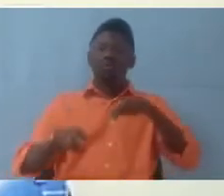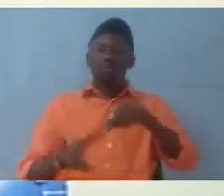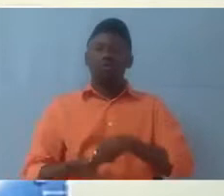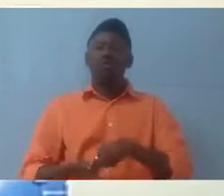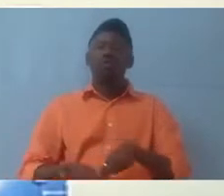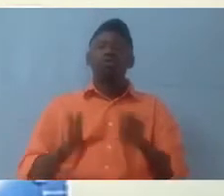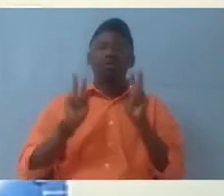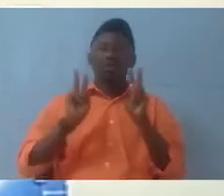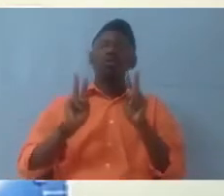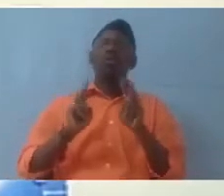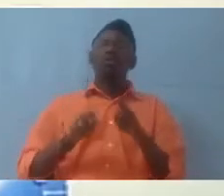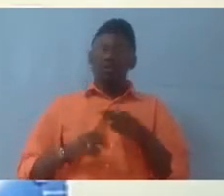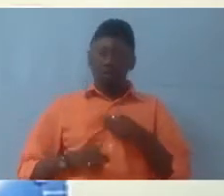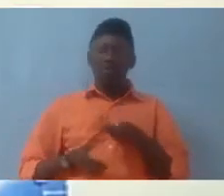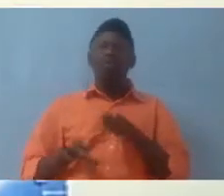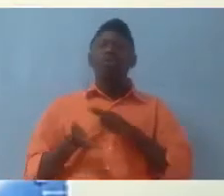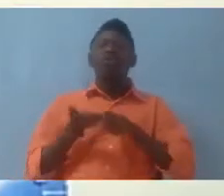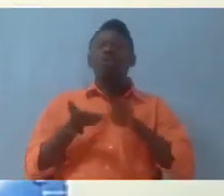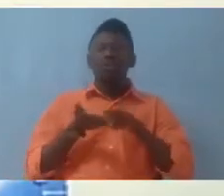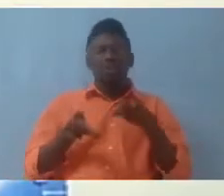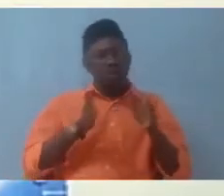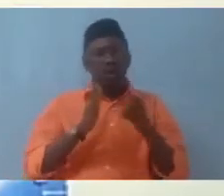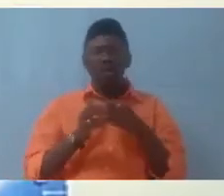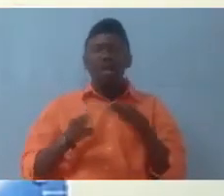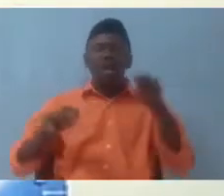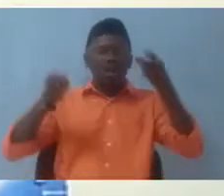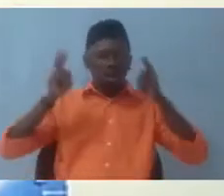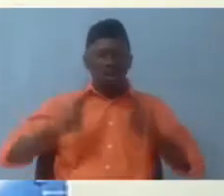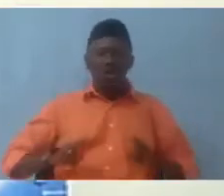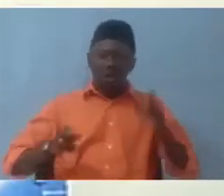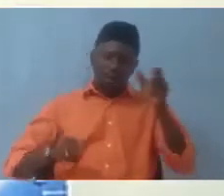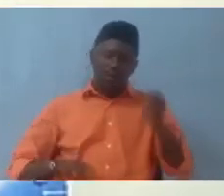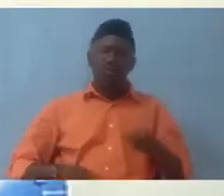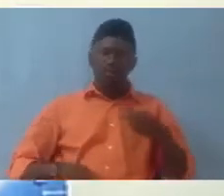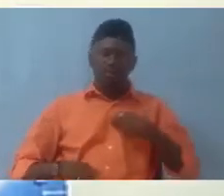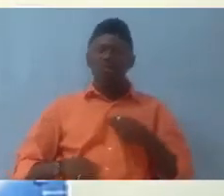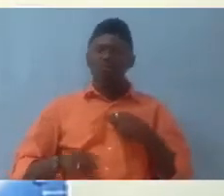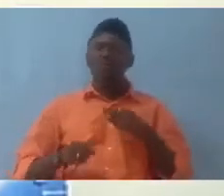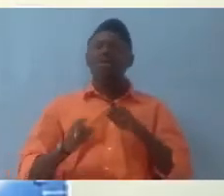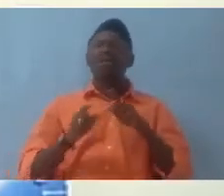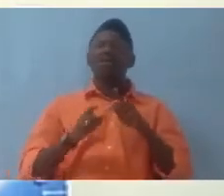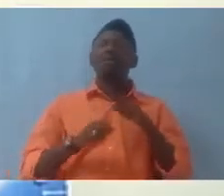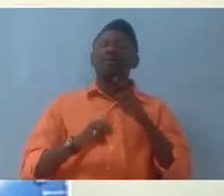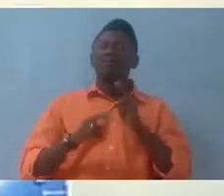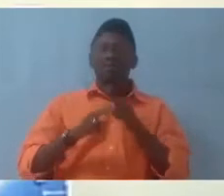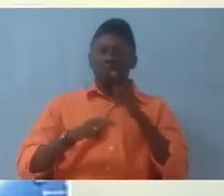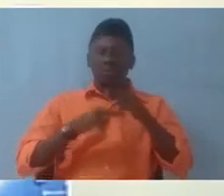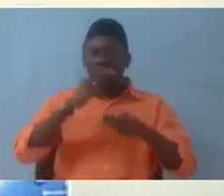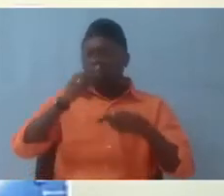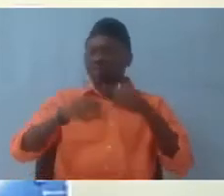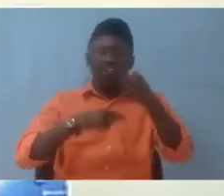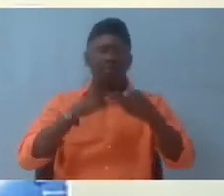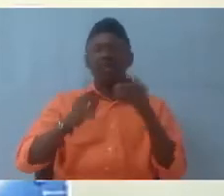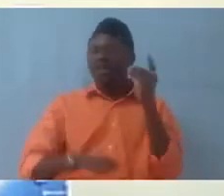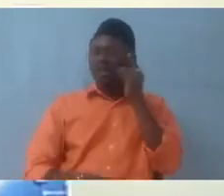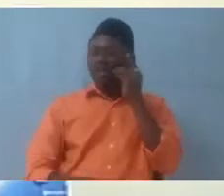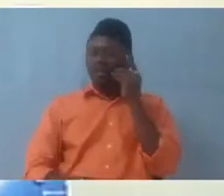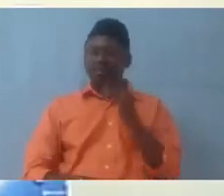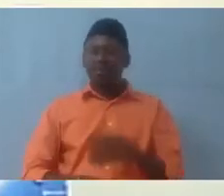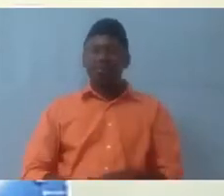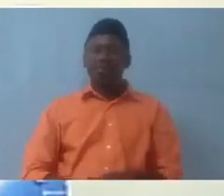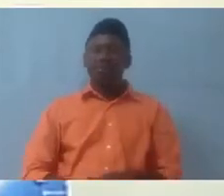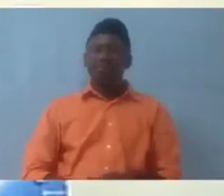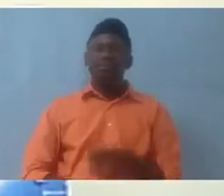take multiple dates. Tay bu ne dañ dé bëgga gis nak ñu jël ay bës yo xamné ni dañ ci galanté. So no, it was not as a matter